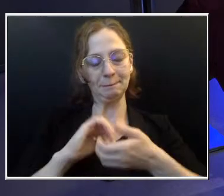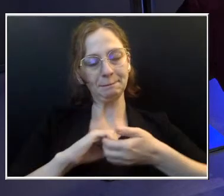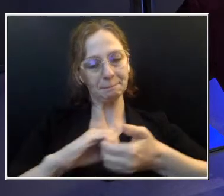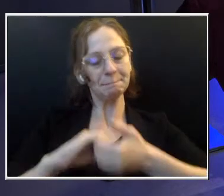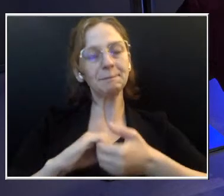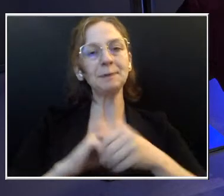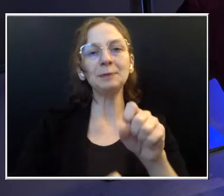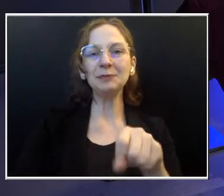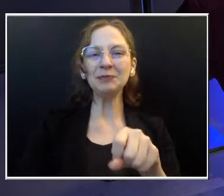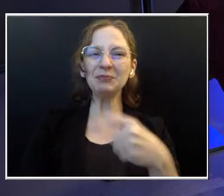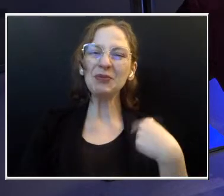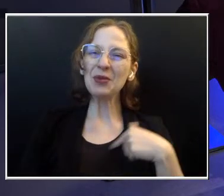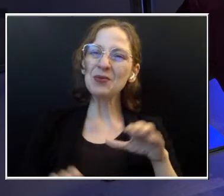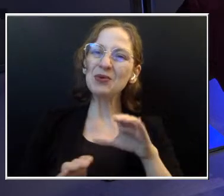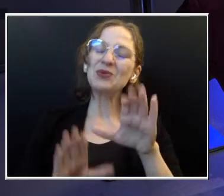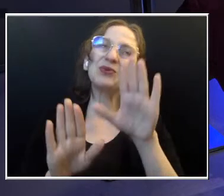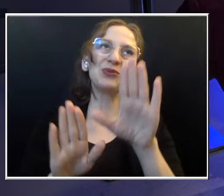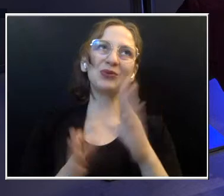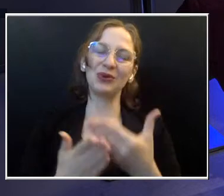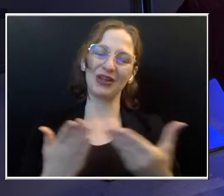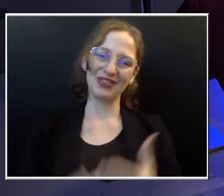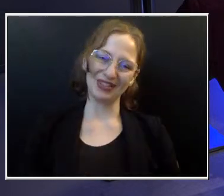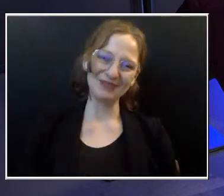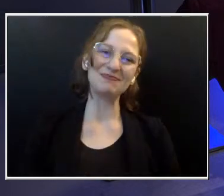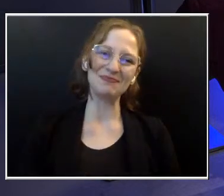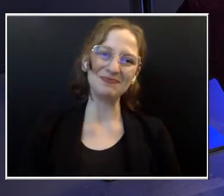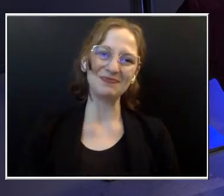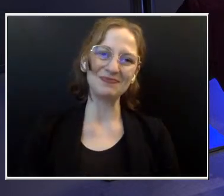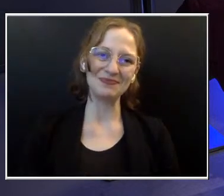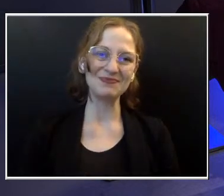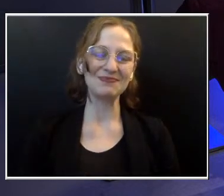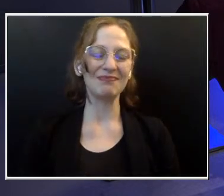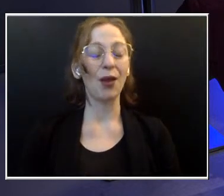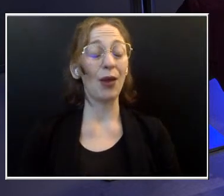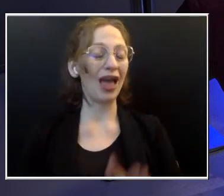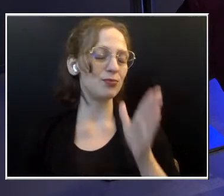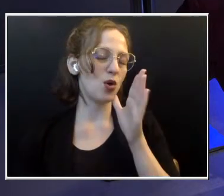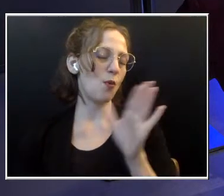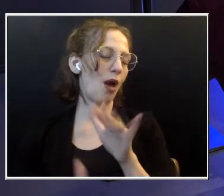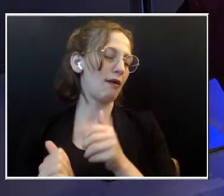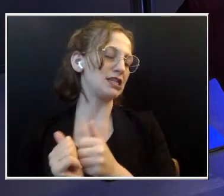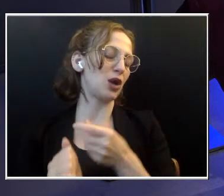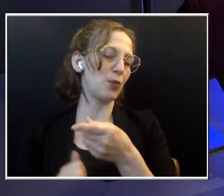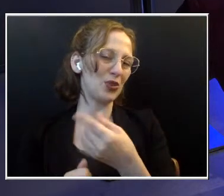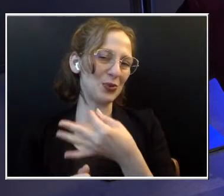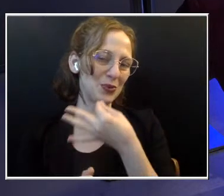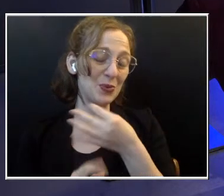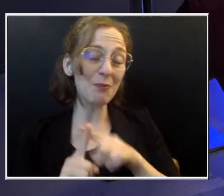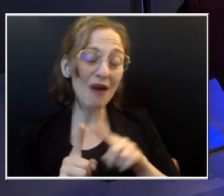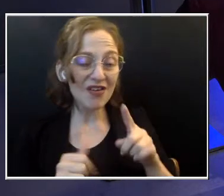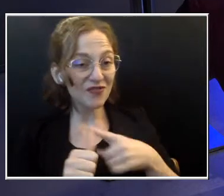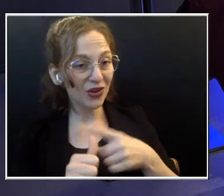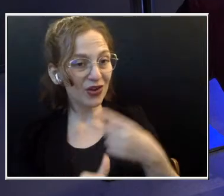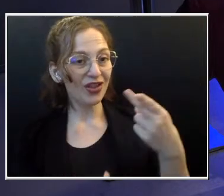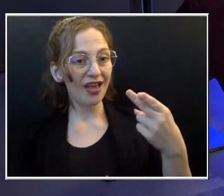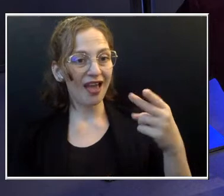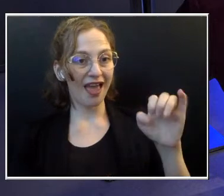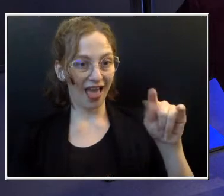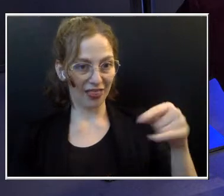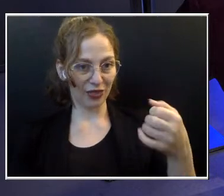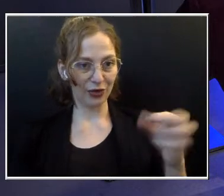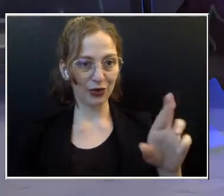Yeah. All right, Dr. K, we're going to catch up with you here in just a moment, but I want to start with Heather, because you and your husband were just recently on our program.